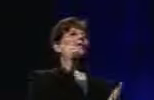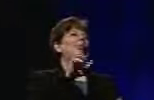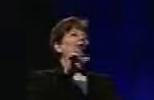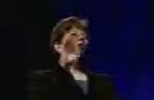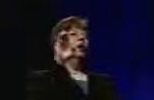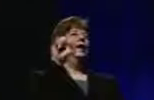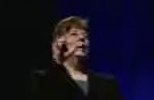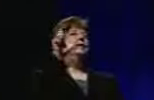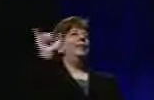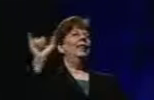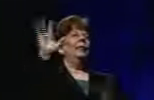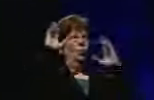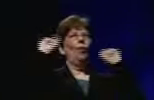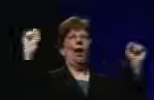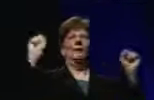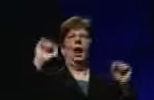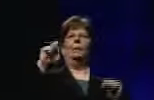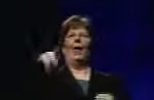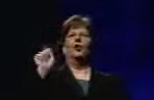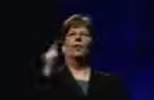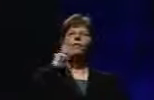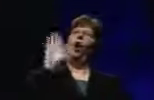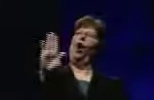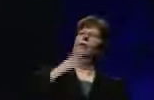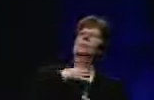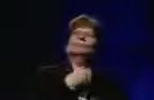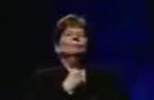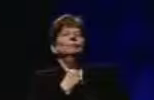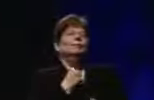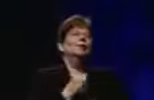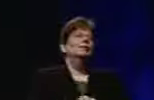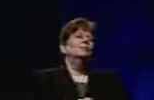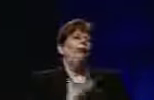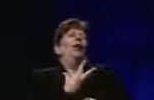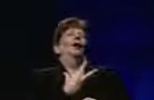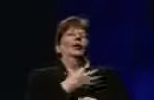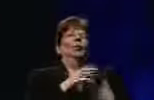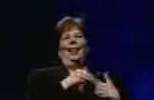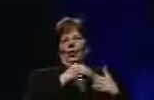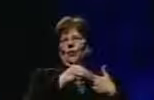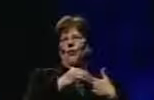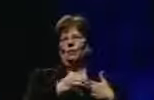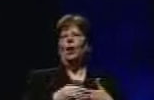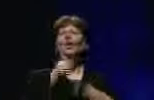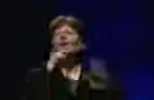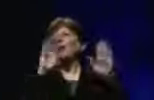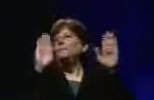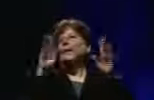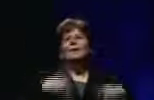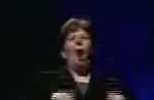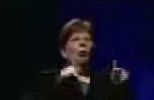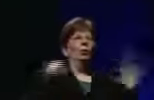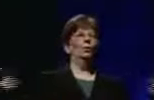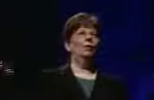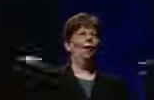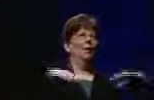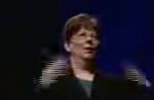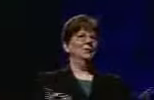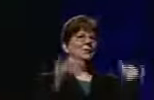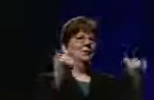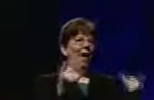your president, for her impassioned and inspired leadership. It is an amazing opportunity for us to meet here today,